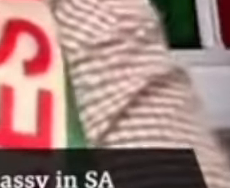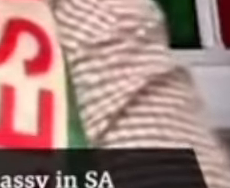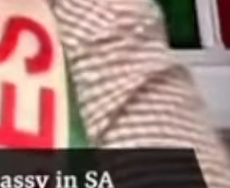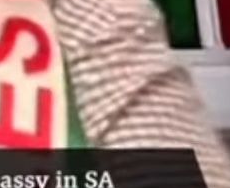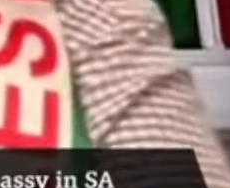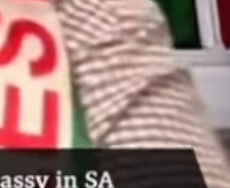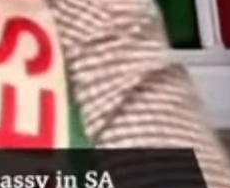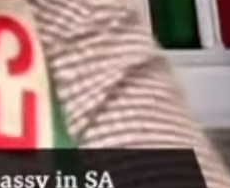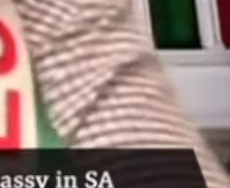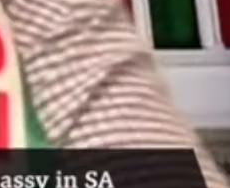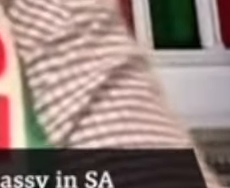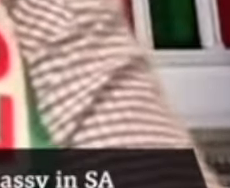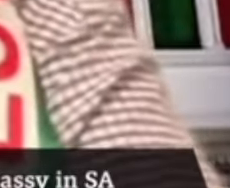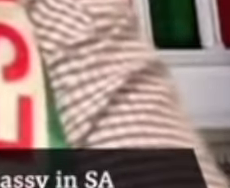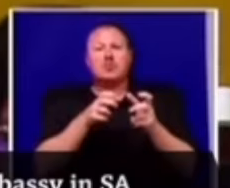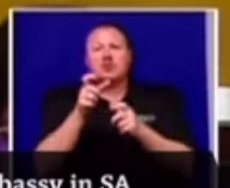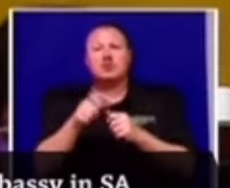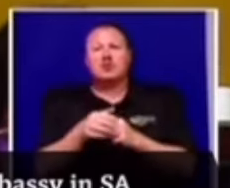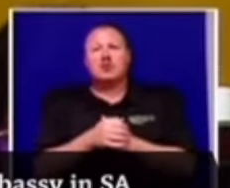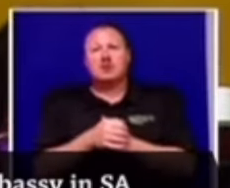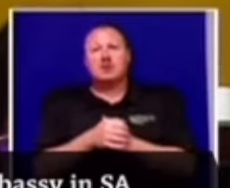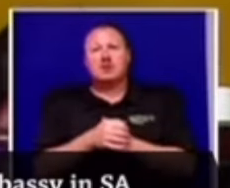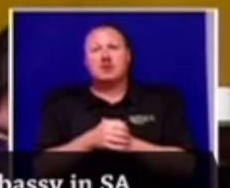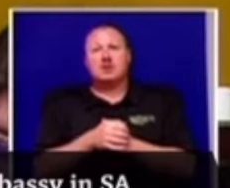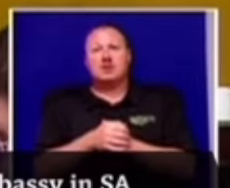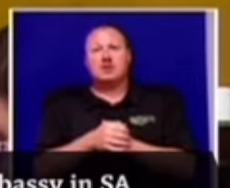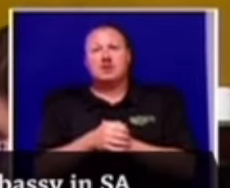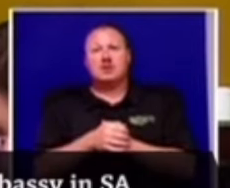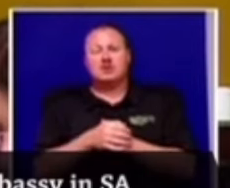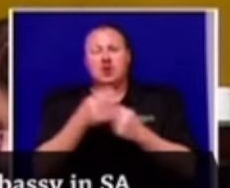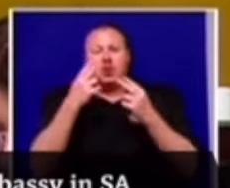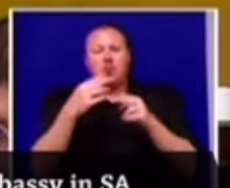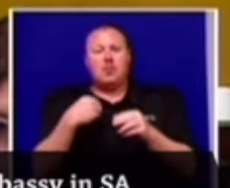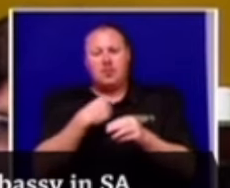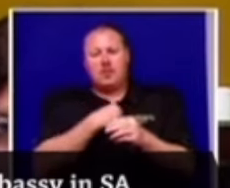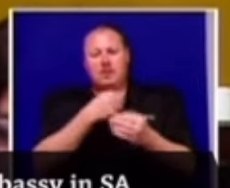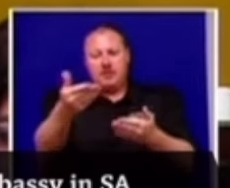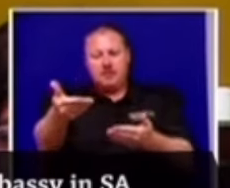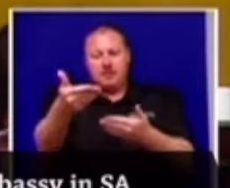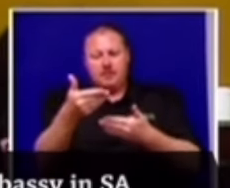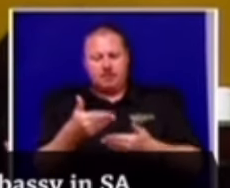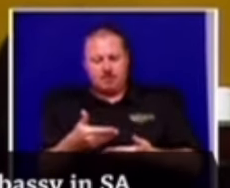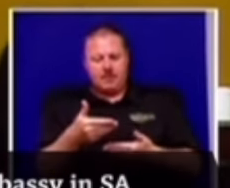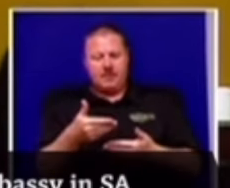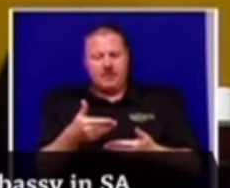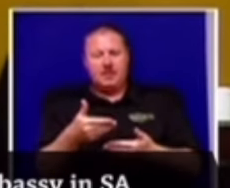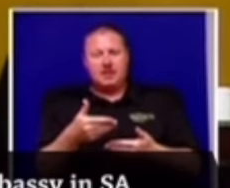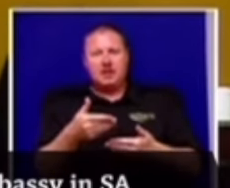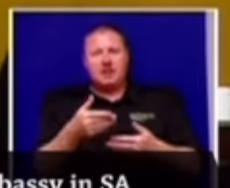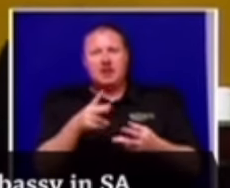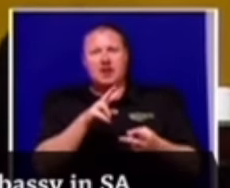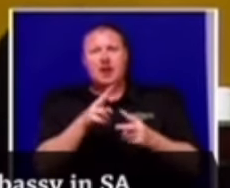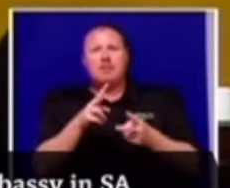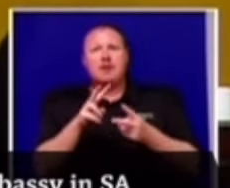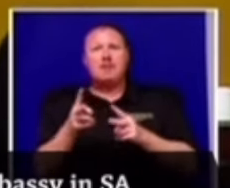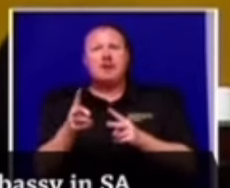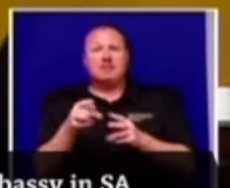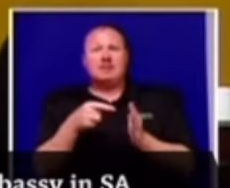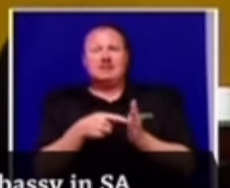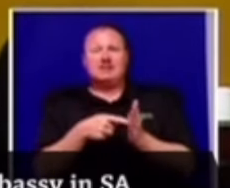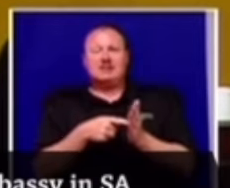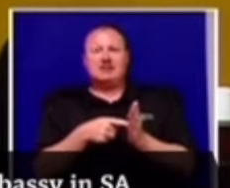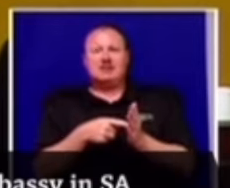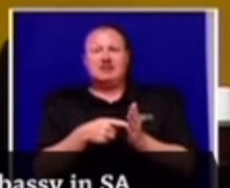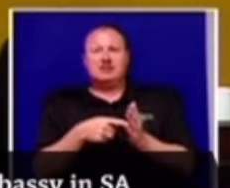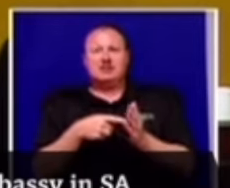officer and house chairperson cedric frolic puts in explaining the house's competence to deal with this matter such a